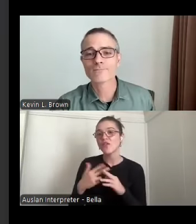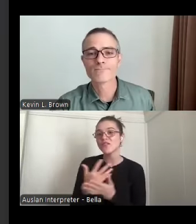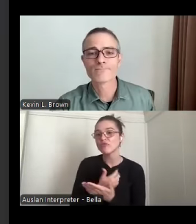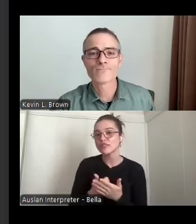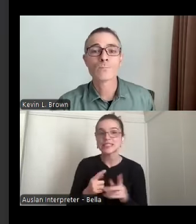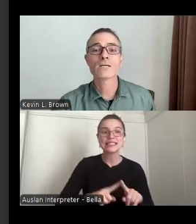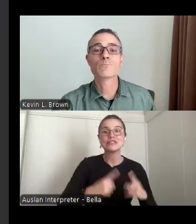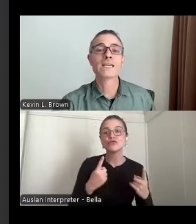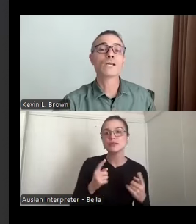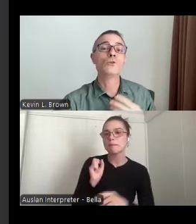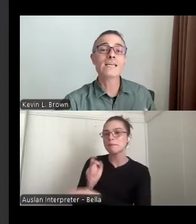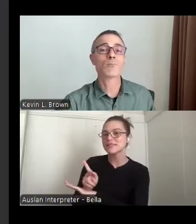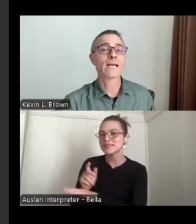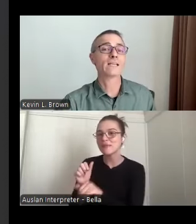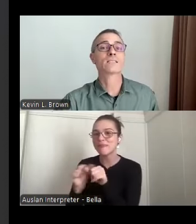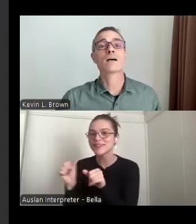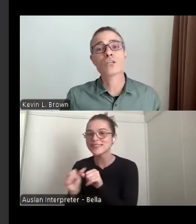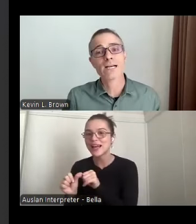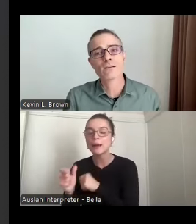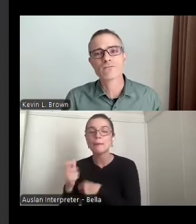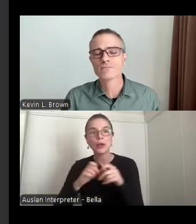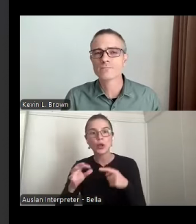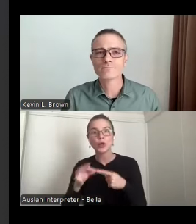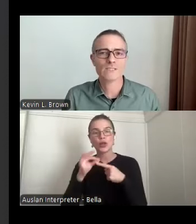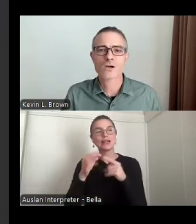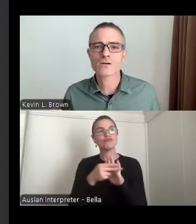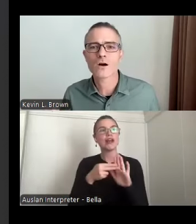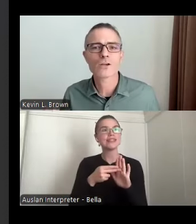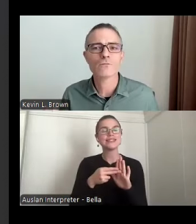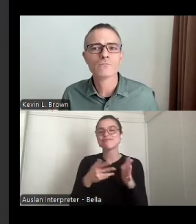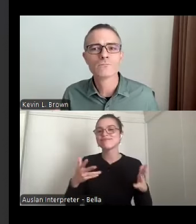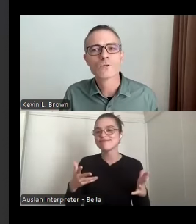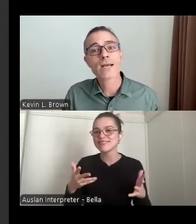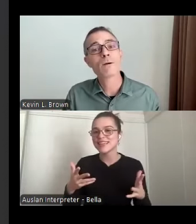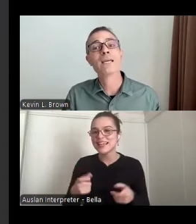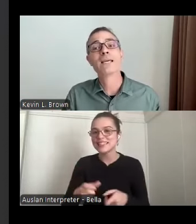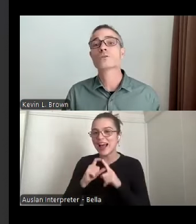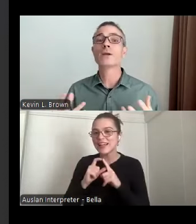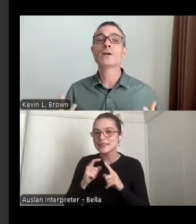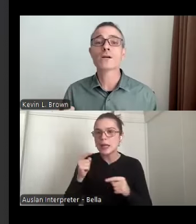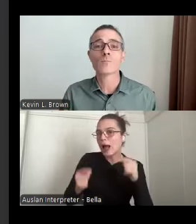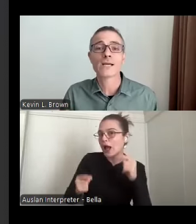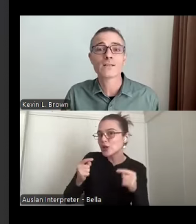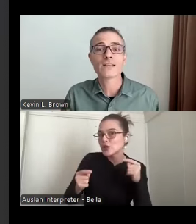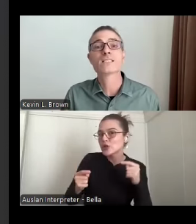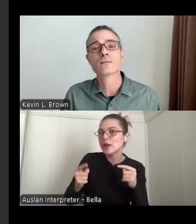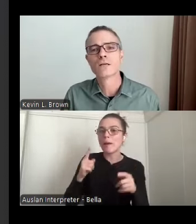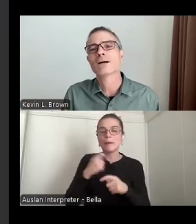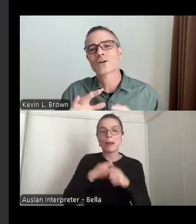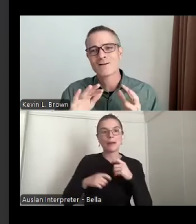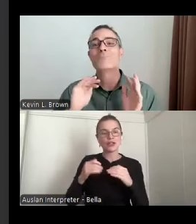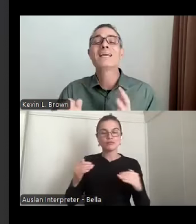better, because being a unique brand is subjective. It's hard to argue, right? But being a superior brand